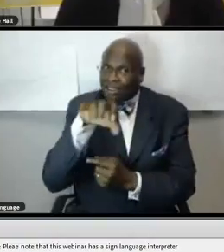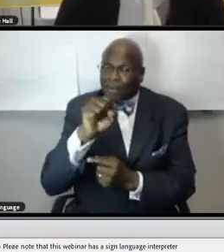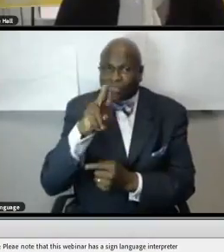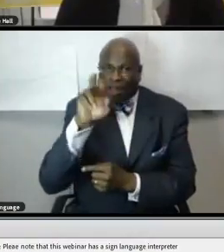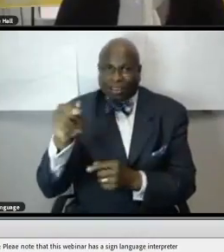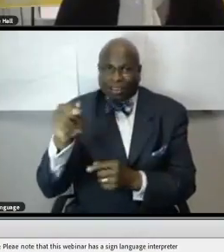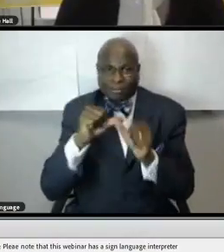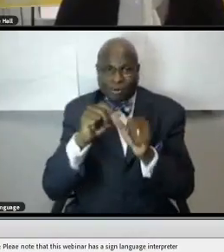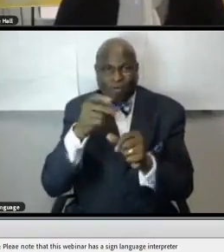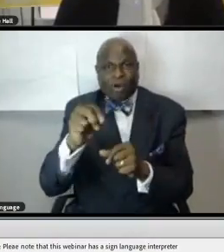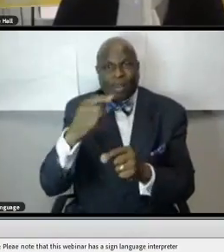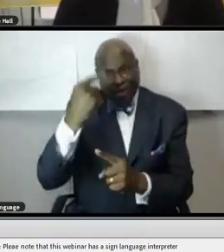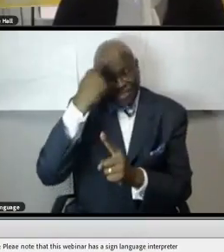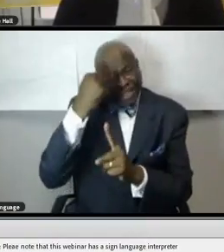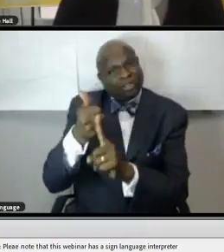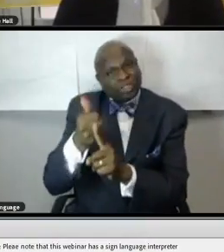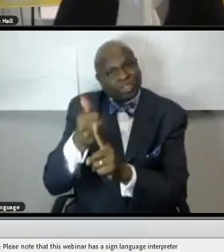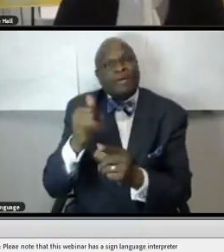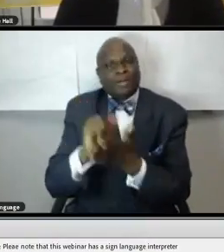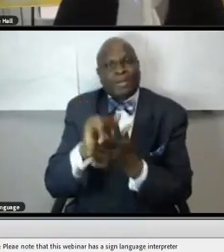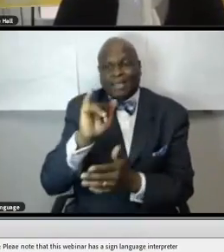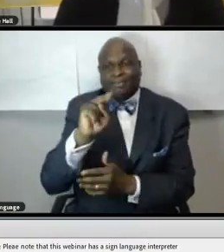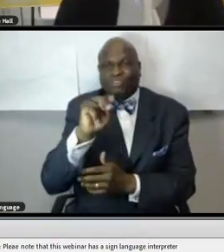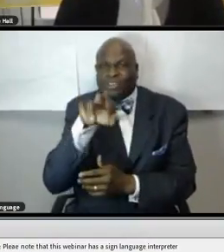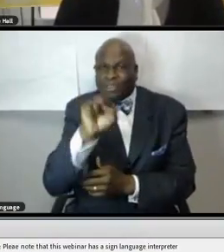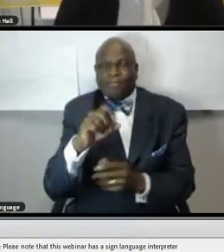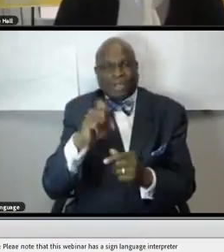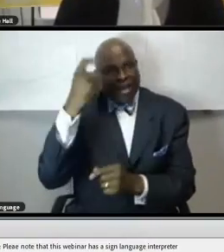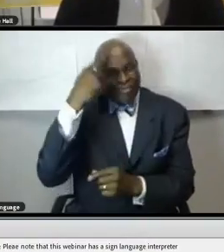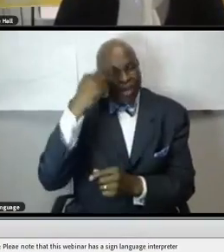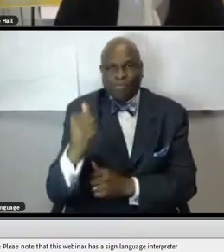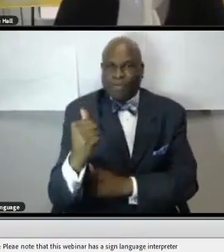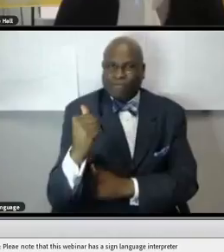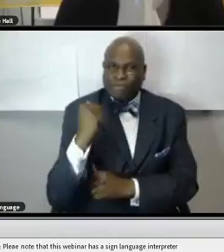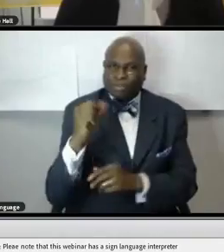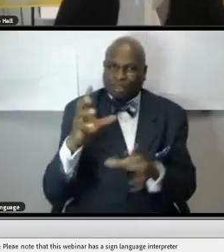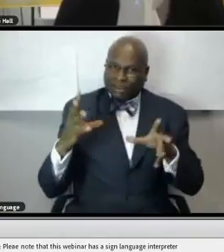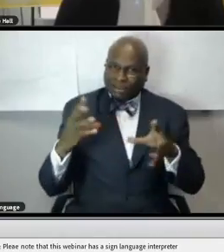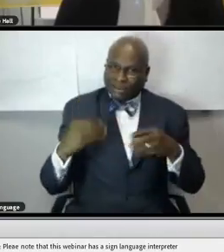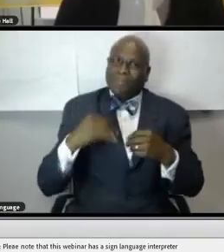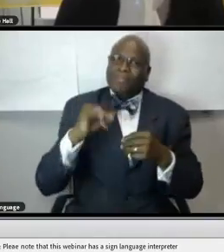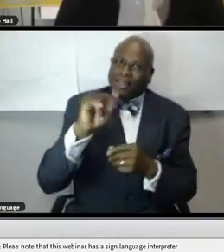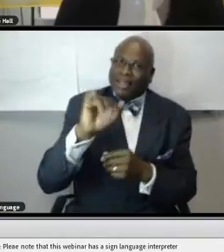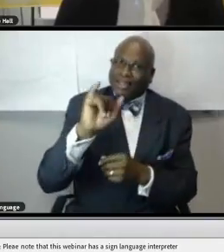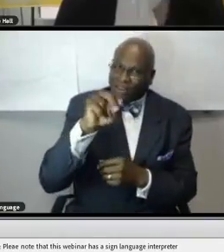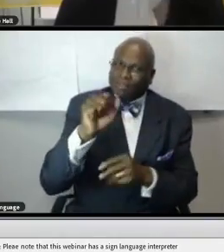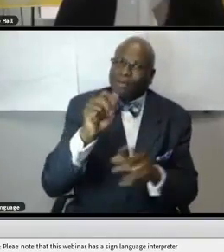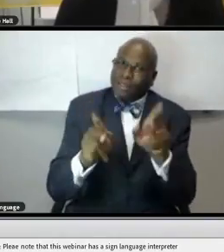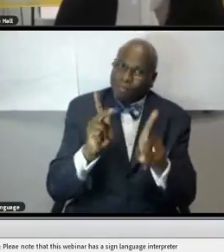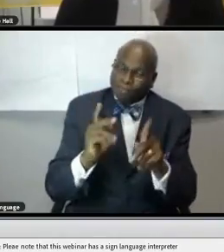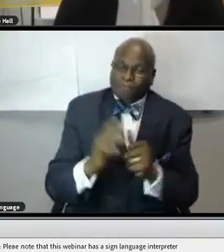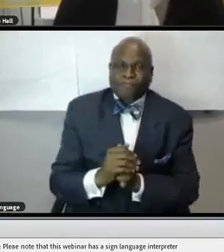They consider themselves to be Indigenous, but the government refuses to recognize them as Indigenous peoples.